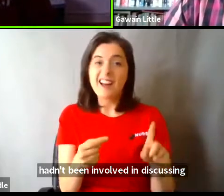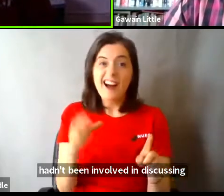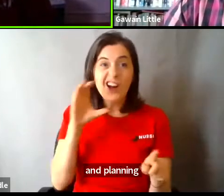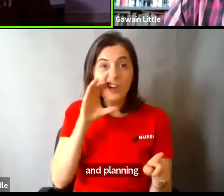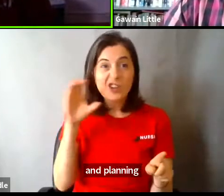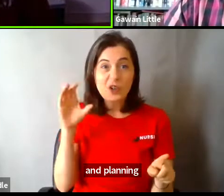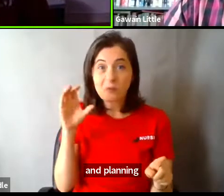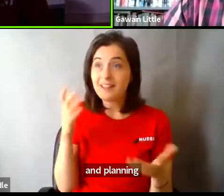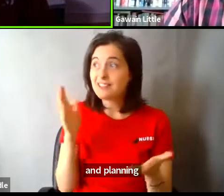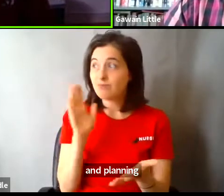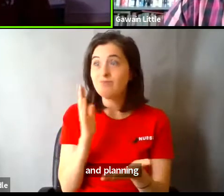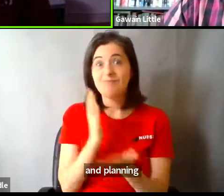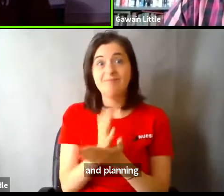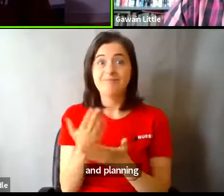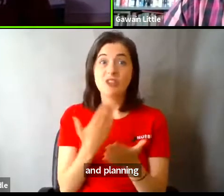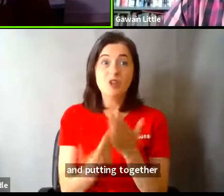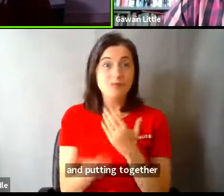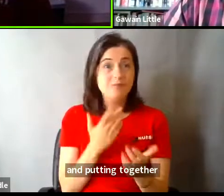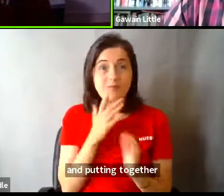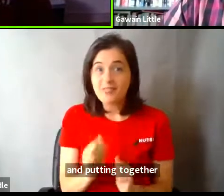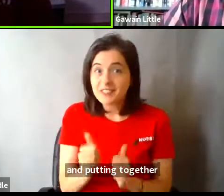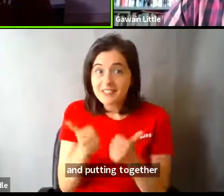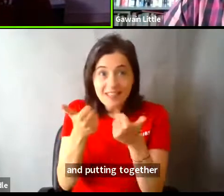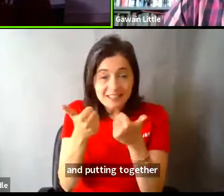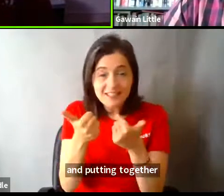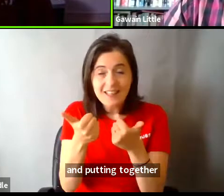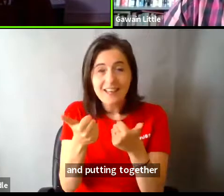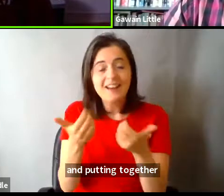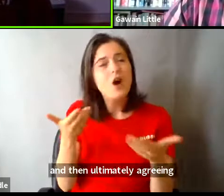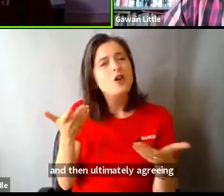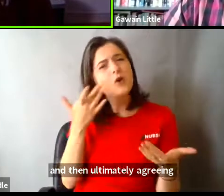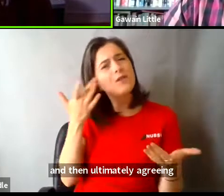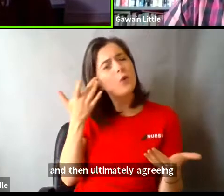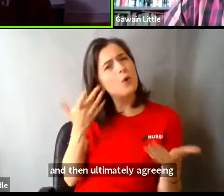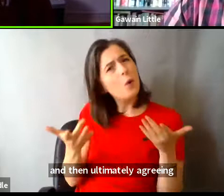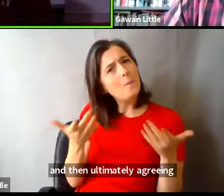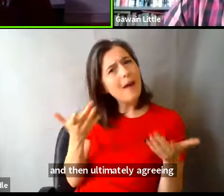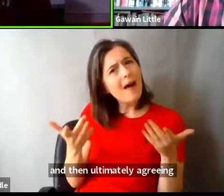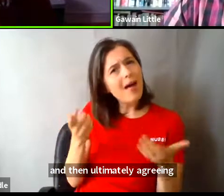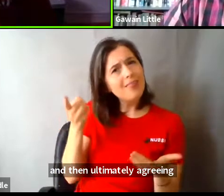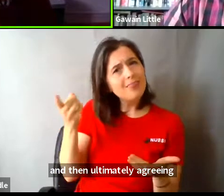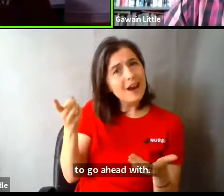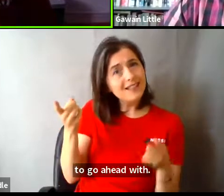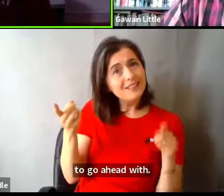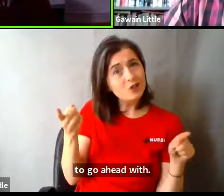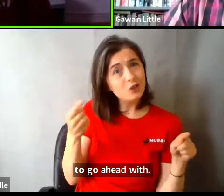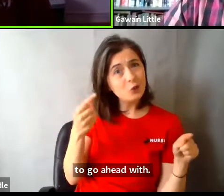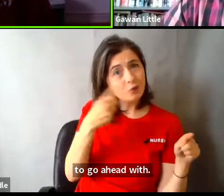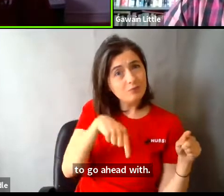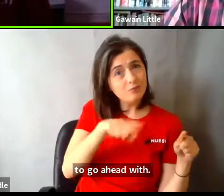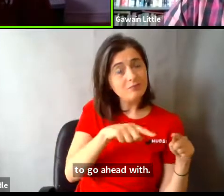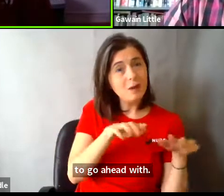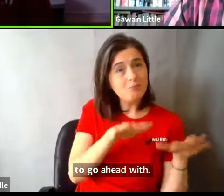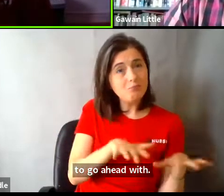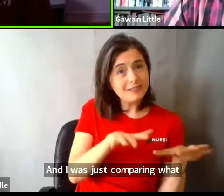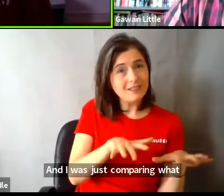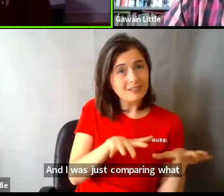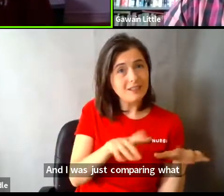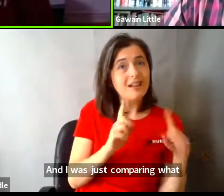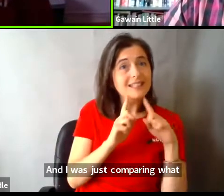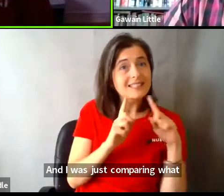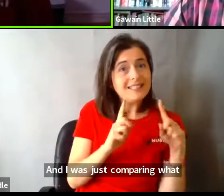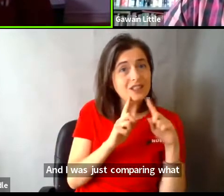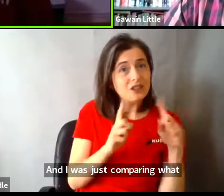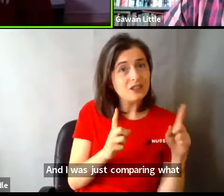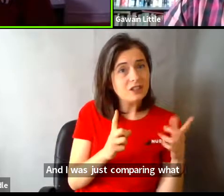and as Niurka said in her contribution, just comparing that to what is happening to teachers in Britain in terms of the way in which